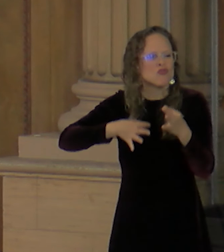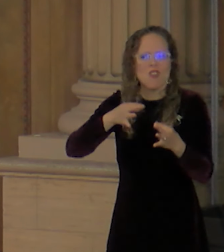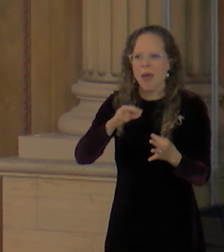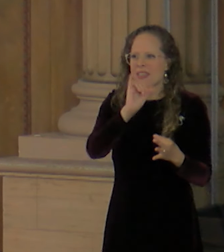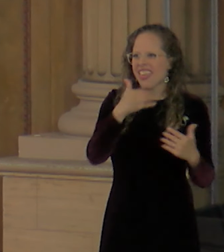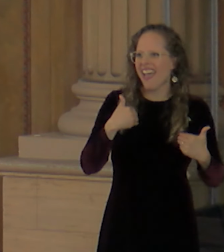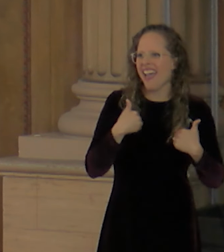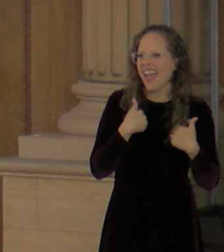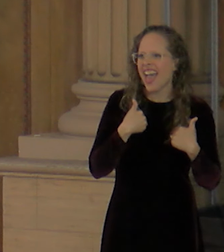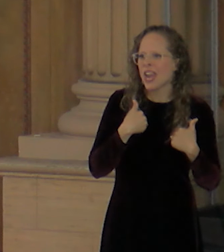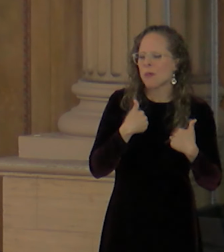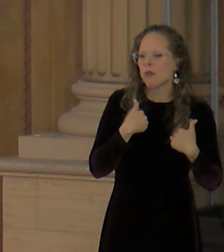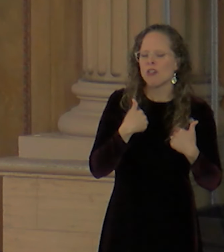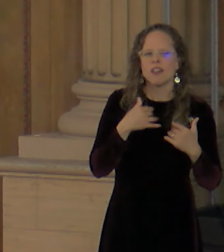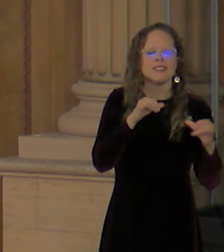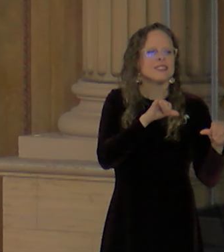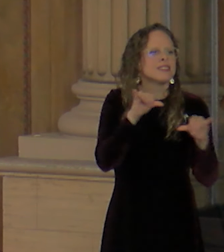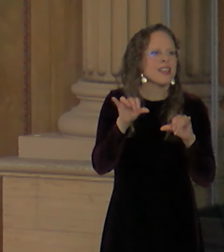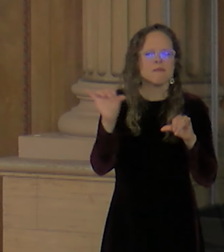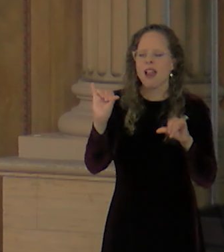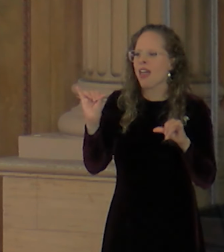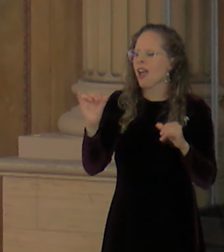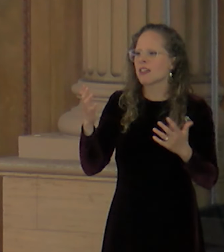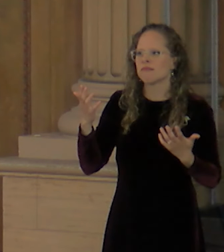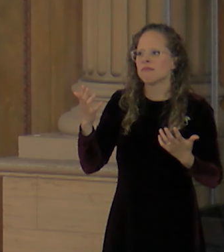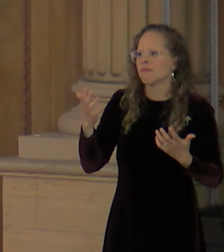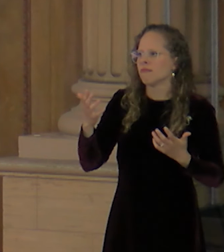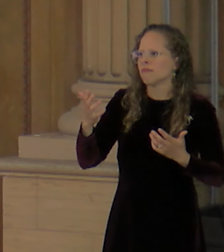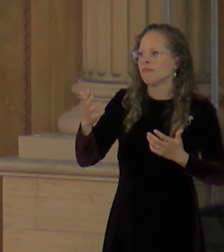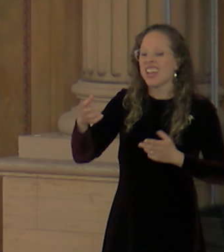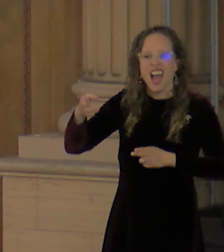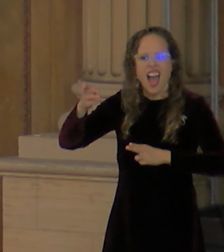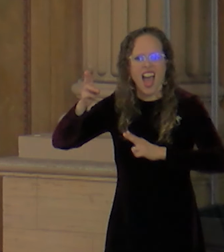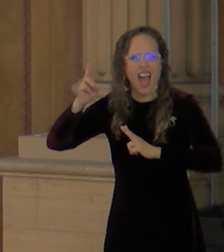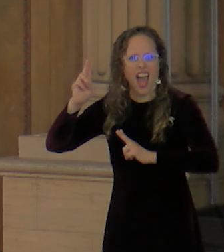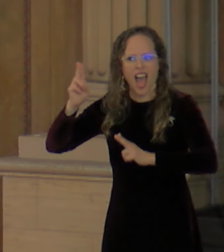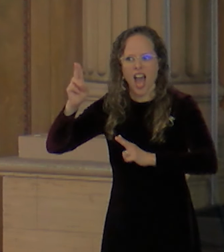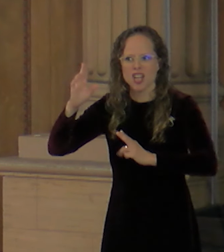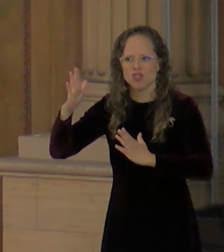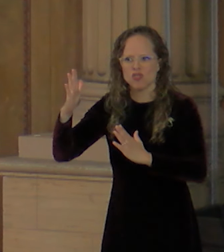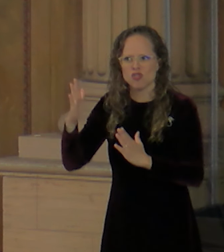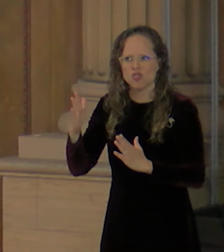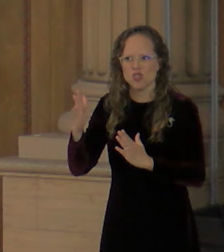might describe the strength and the speed and the power of his prey.